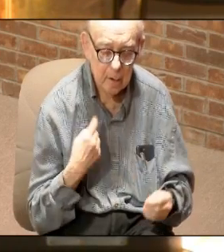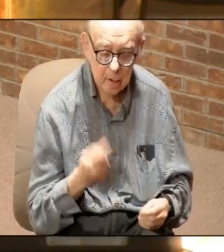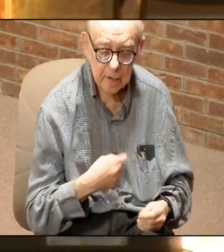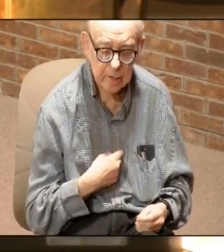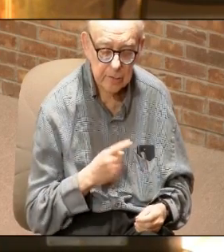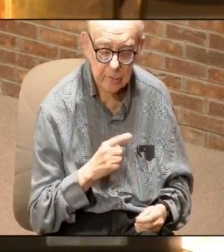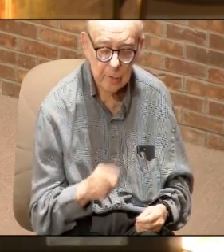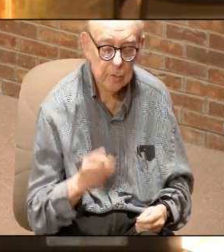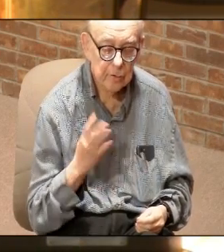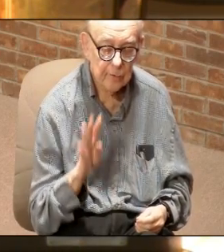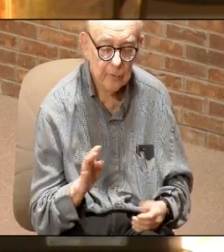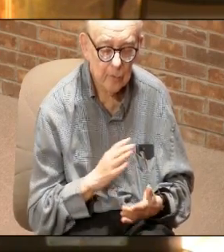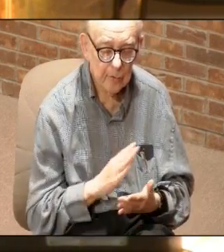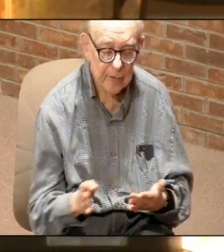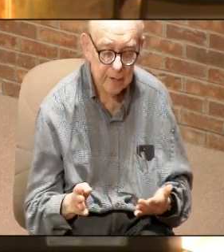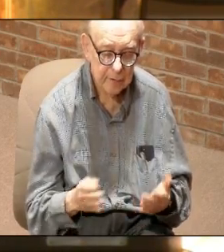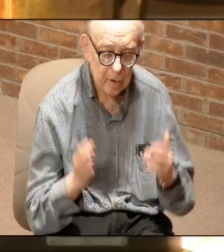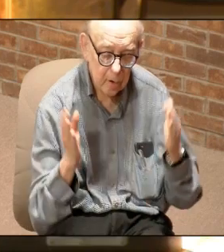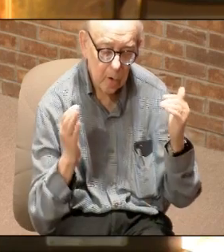4 things. Hope.